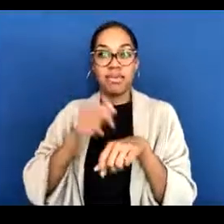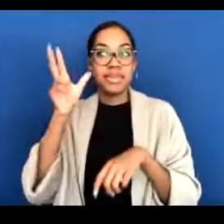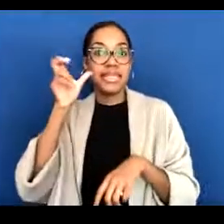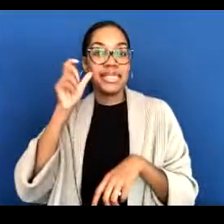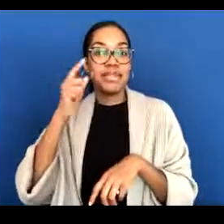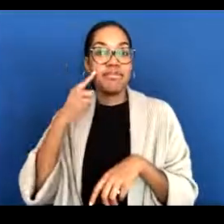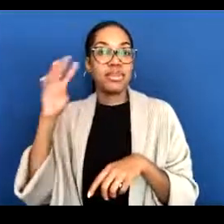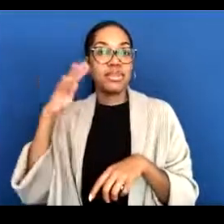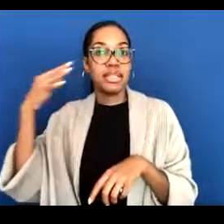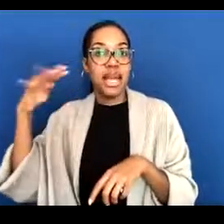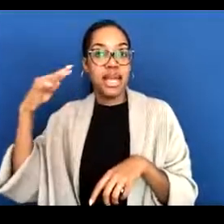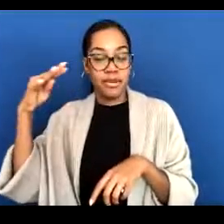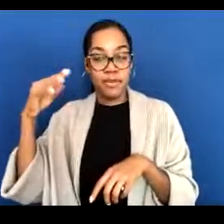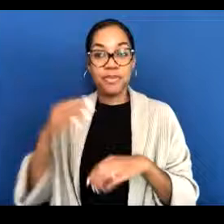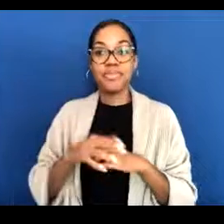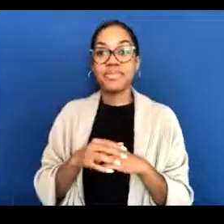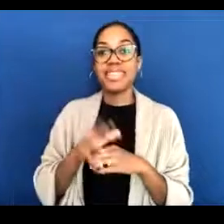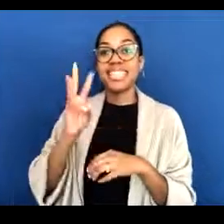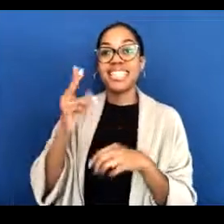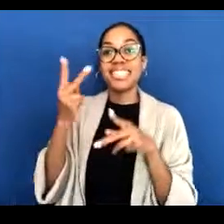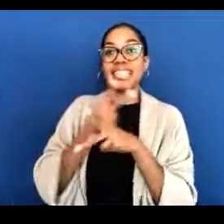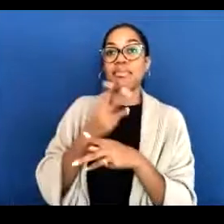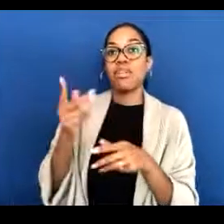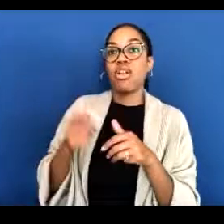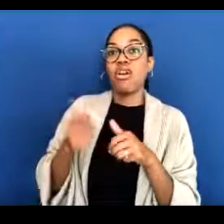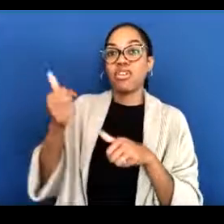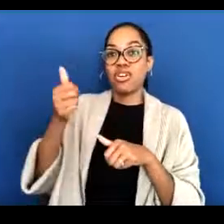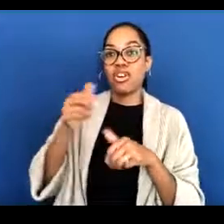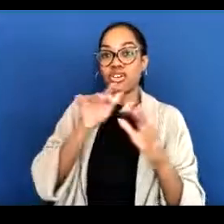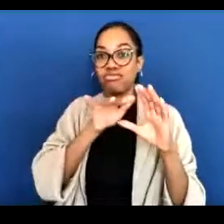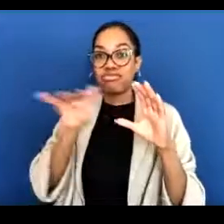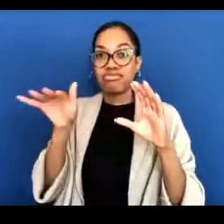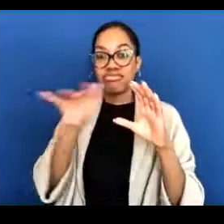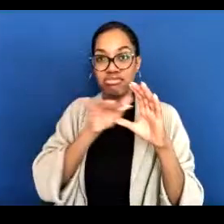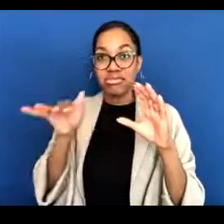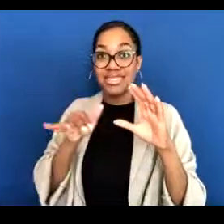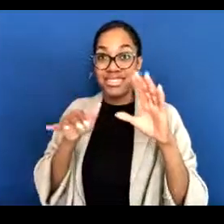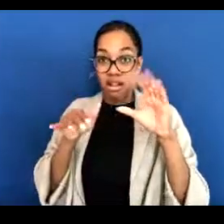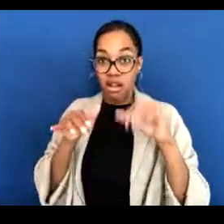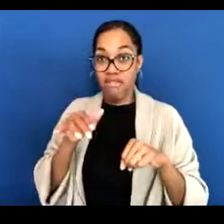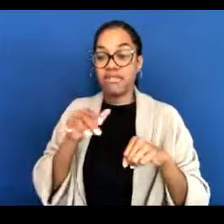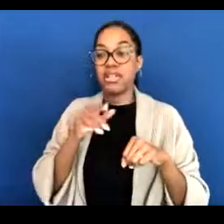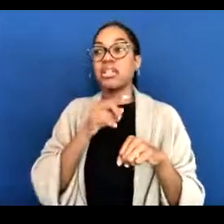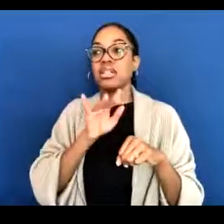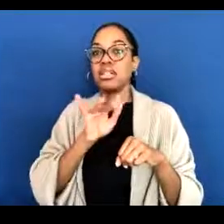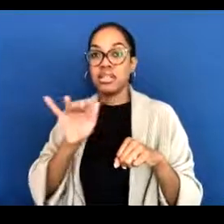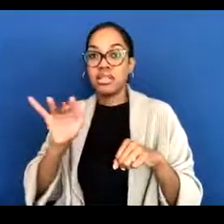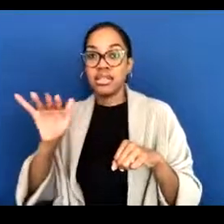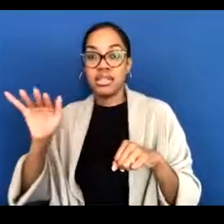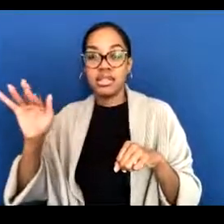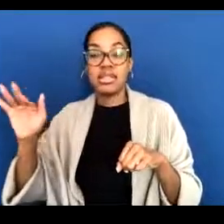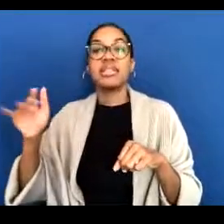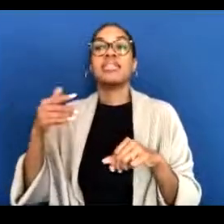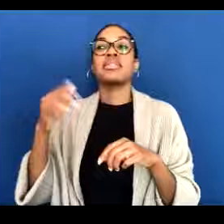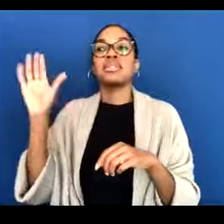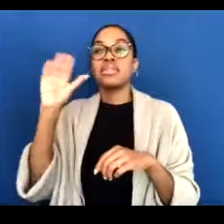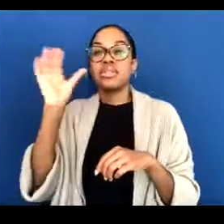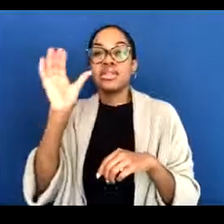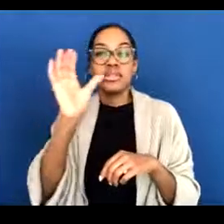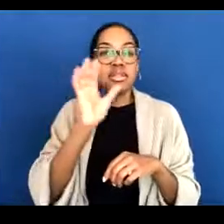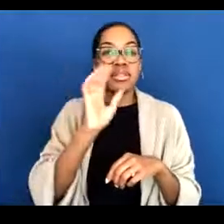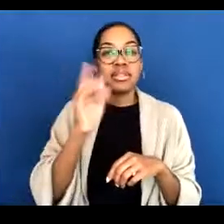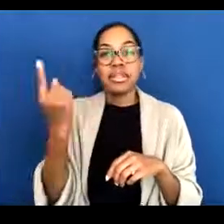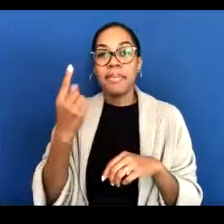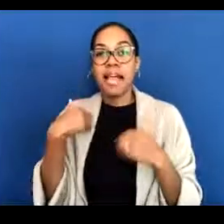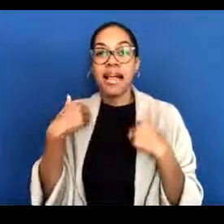actually transmitting energy. That radar beam will travel out through the air, and it will be seeking out anything with water